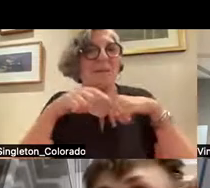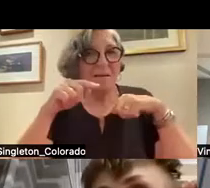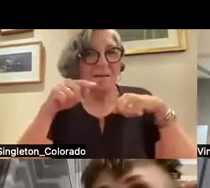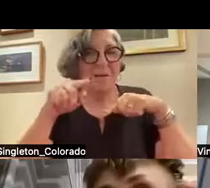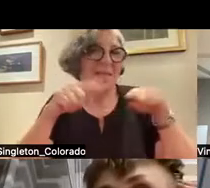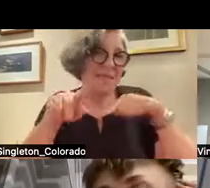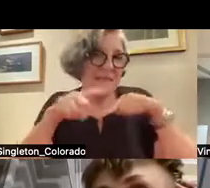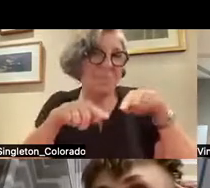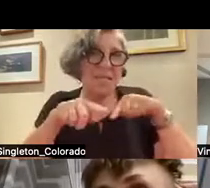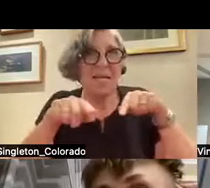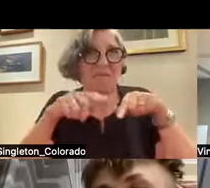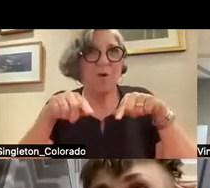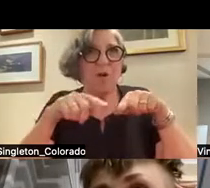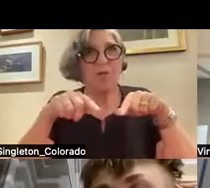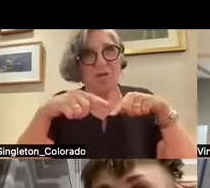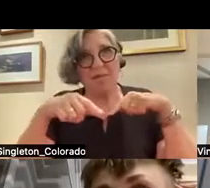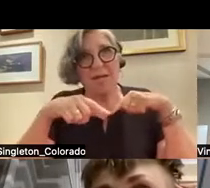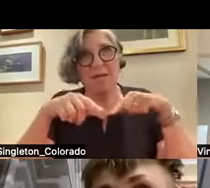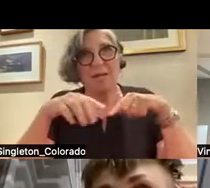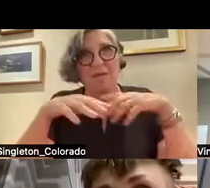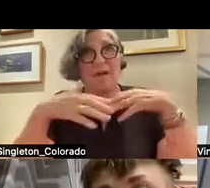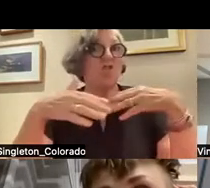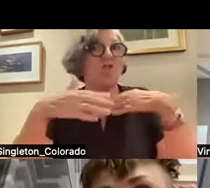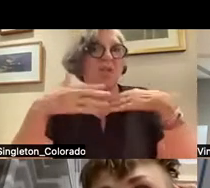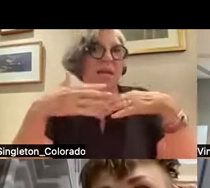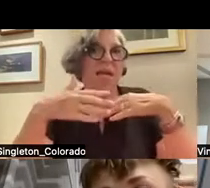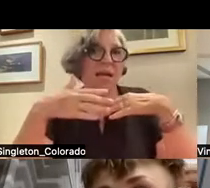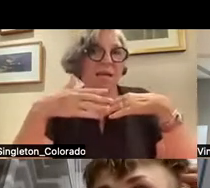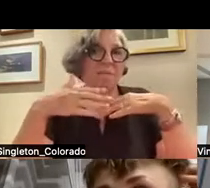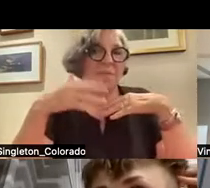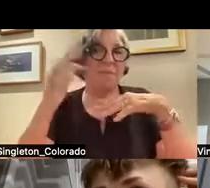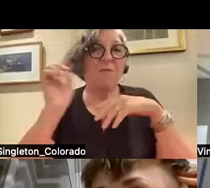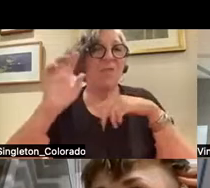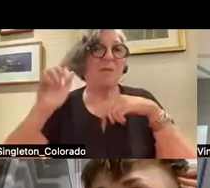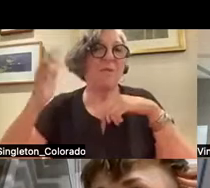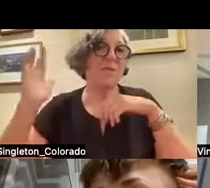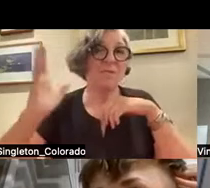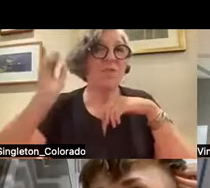but the examples I gave were just that children